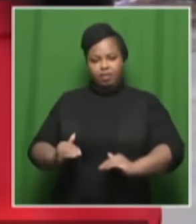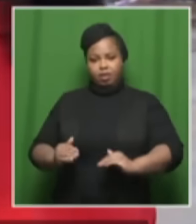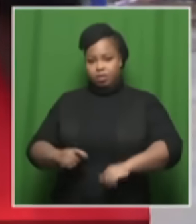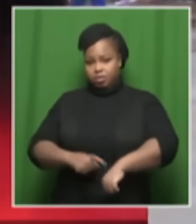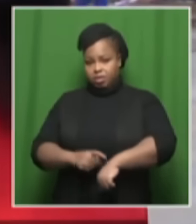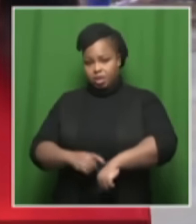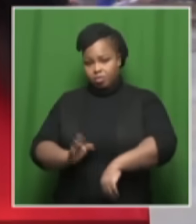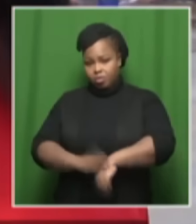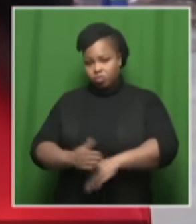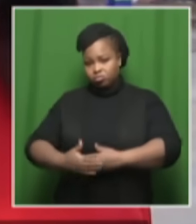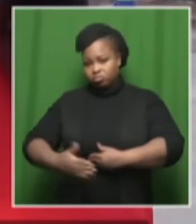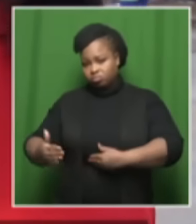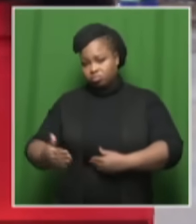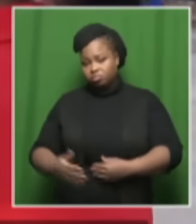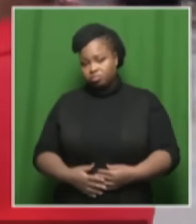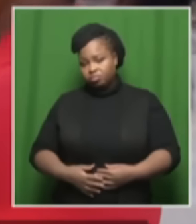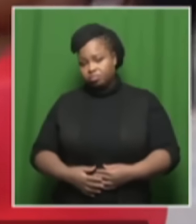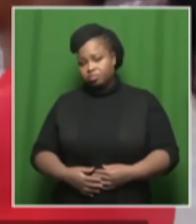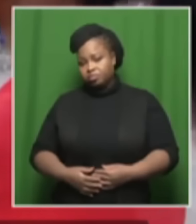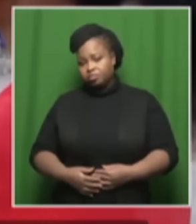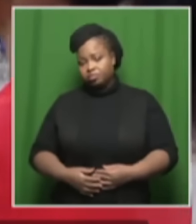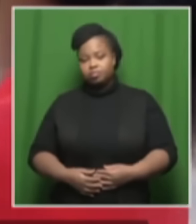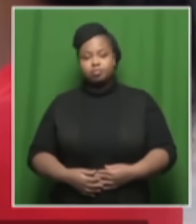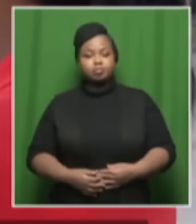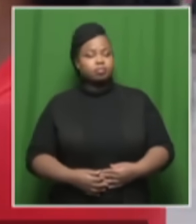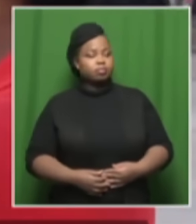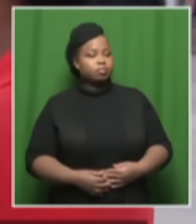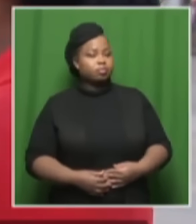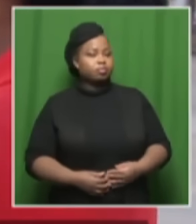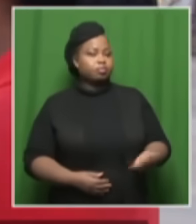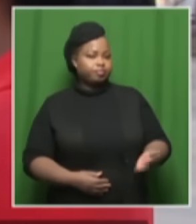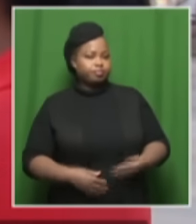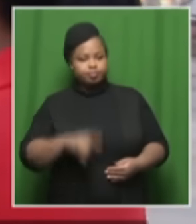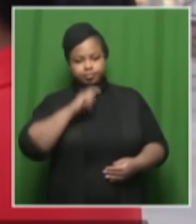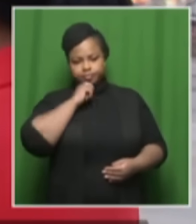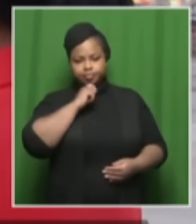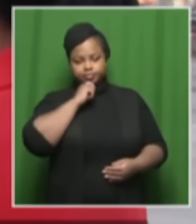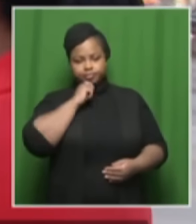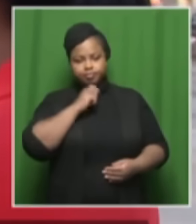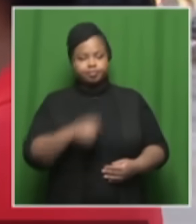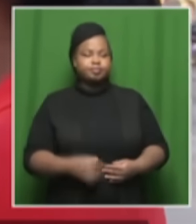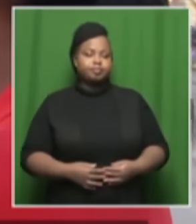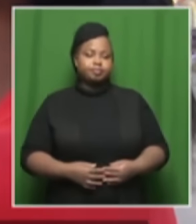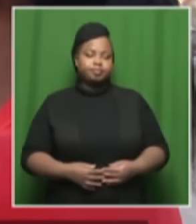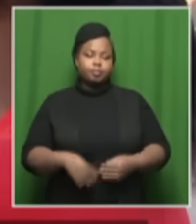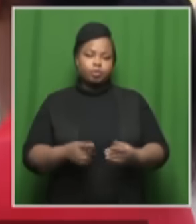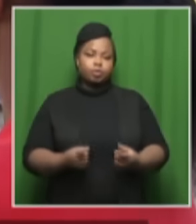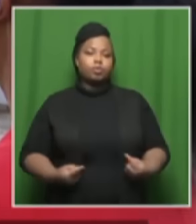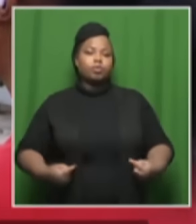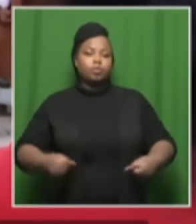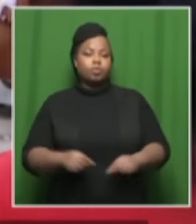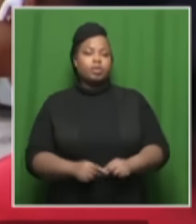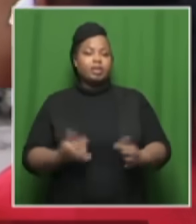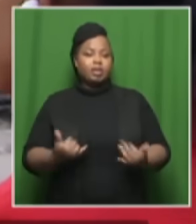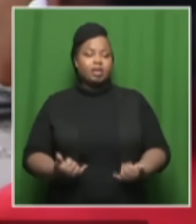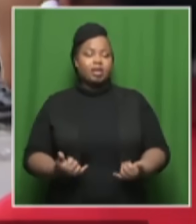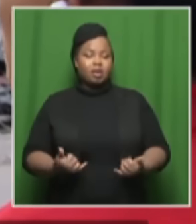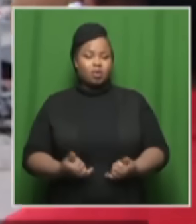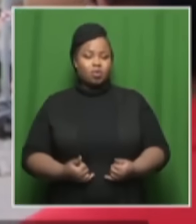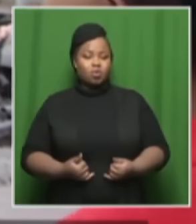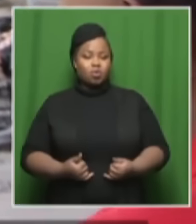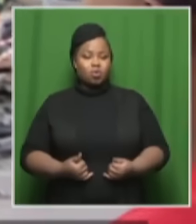do we still have? Do you just still have to work on the site? All right, good morning. So we are at the far end